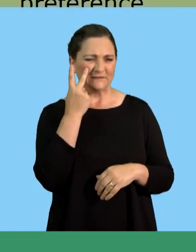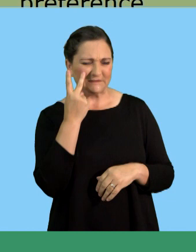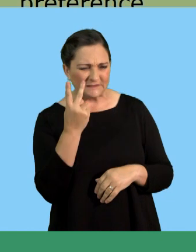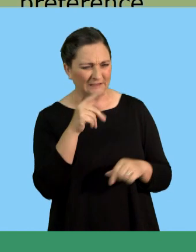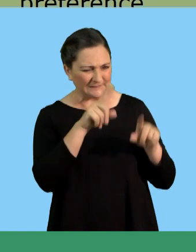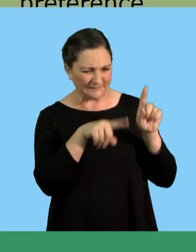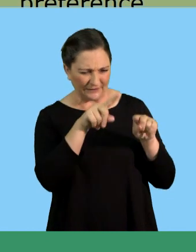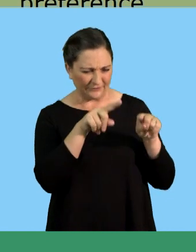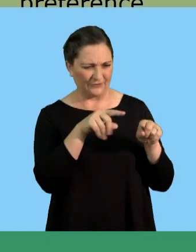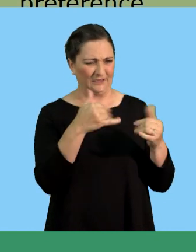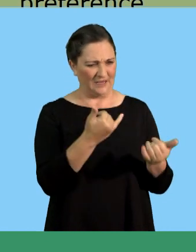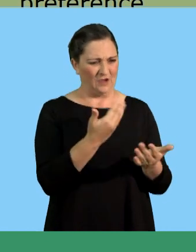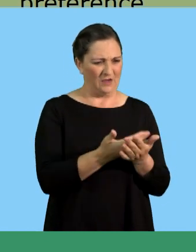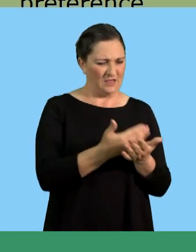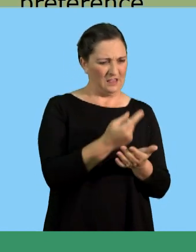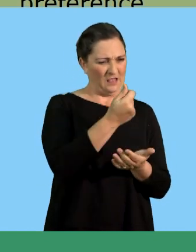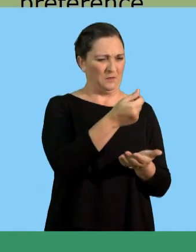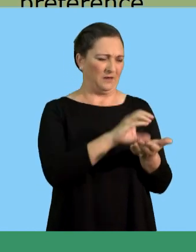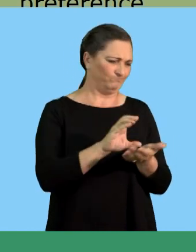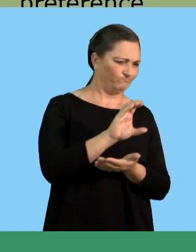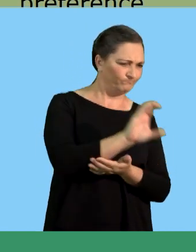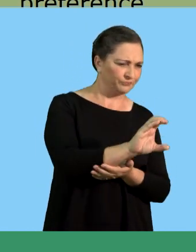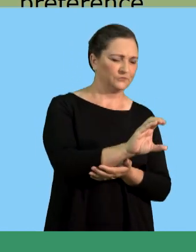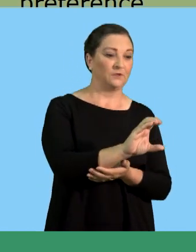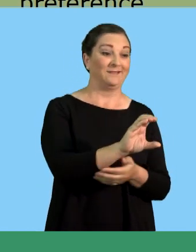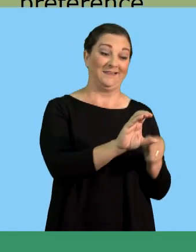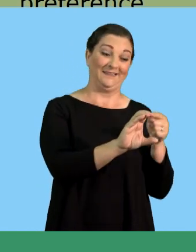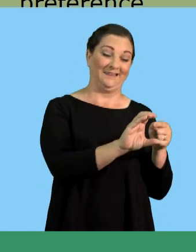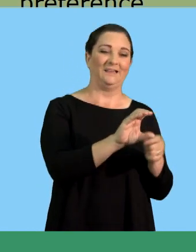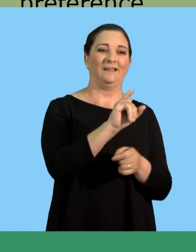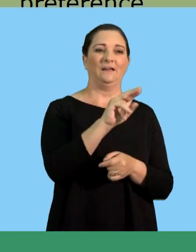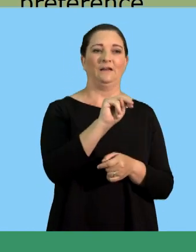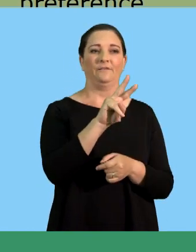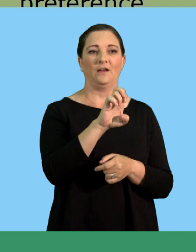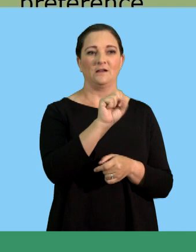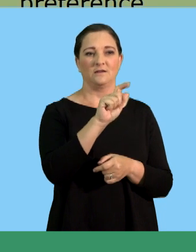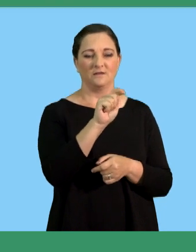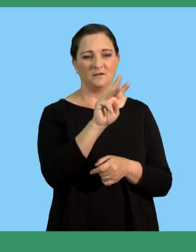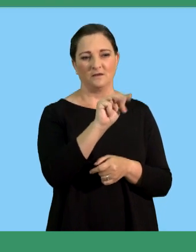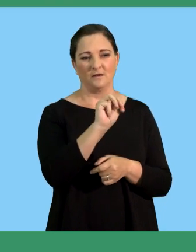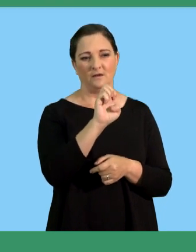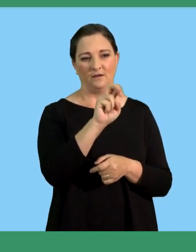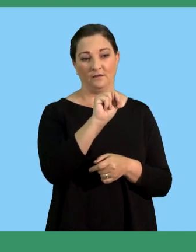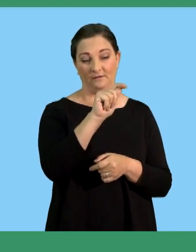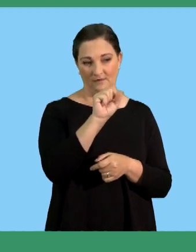be analyzing the impact of the forms of investment. Now let's start.